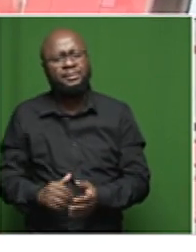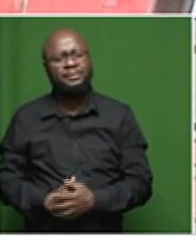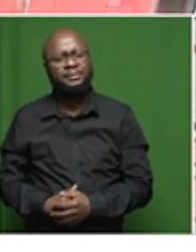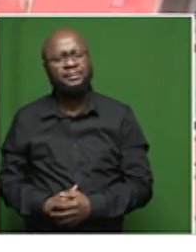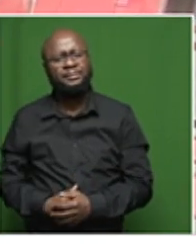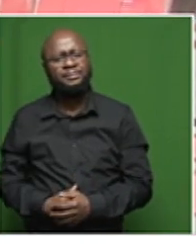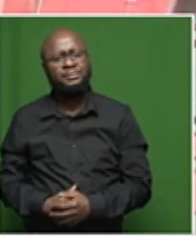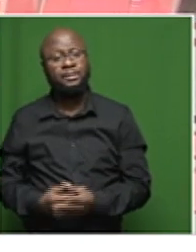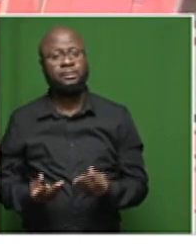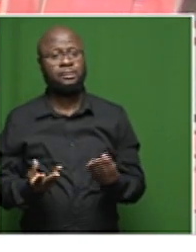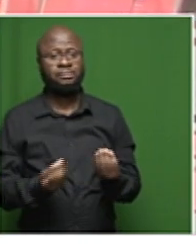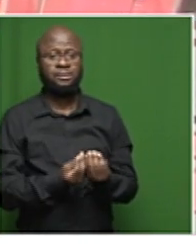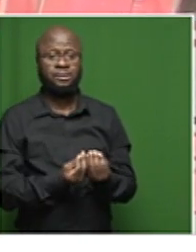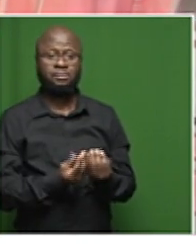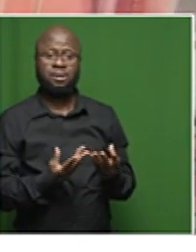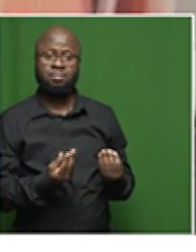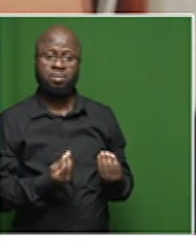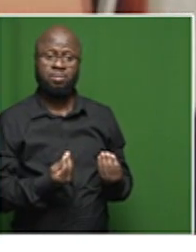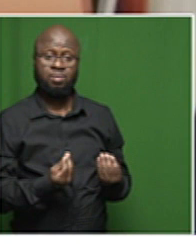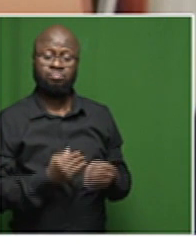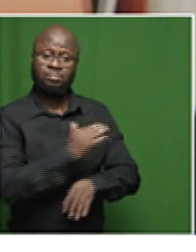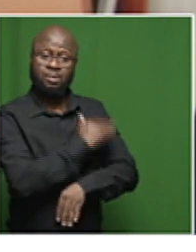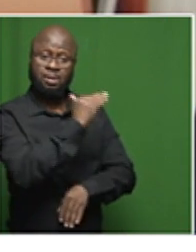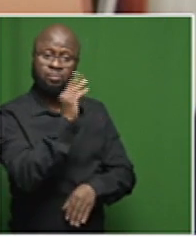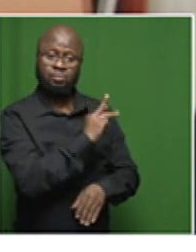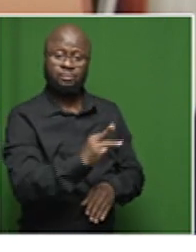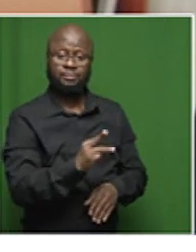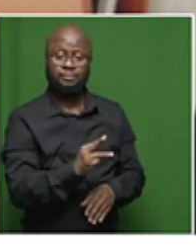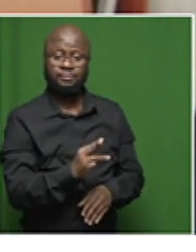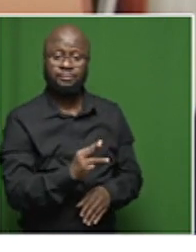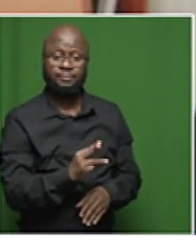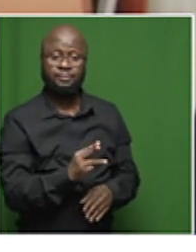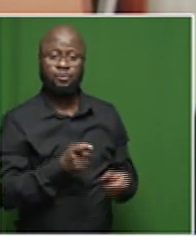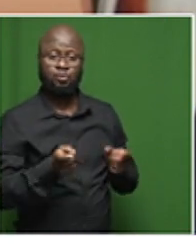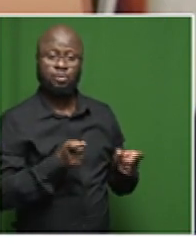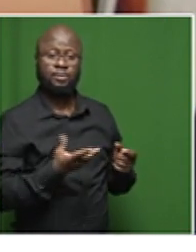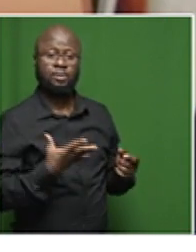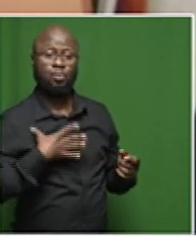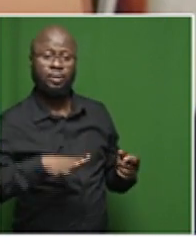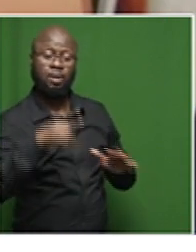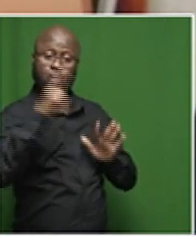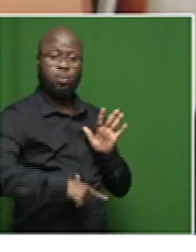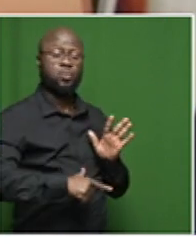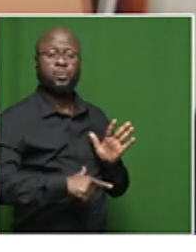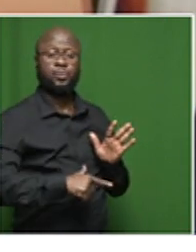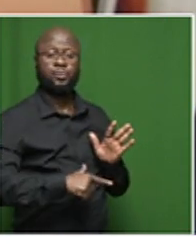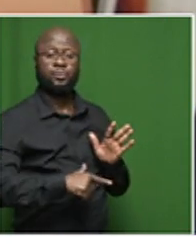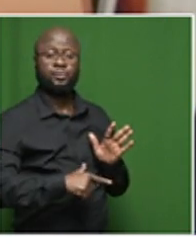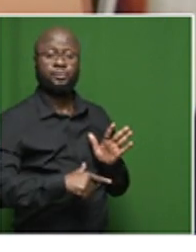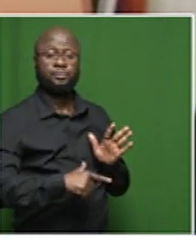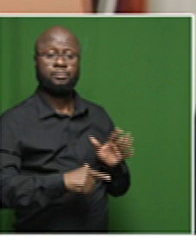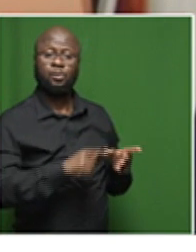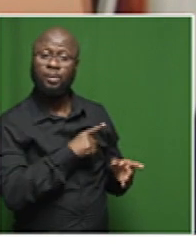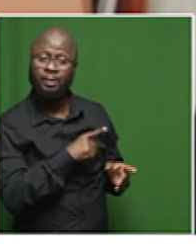numbers. All right. We've got numbers that are high. We're bringing them under control, and we don't want to bring them too low, because now that causes